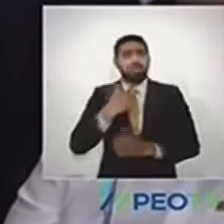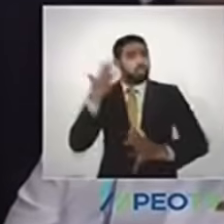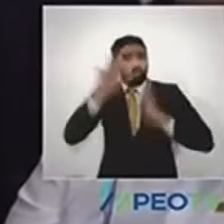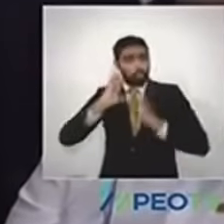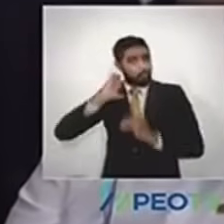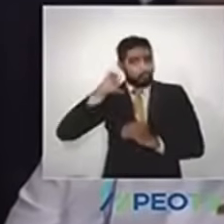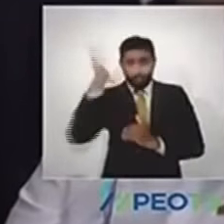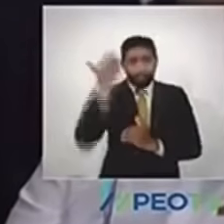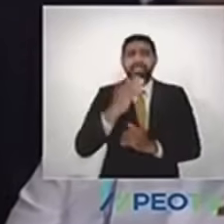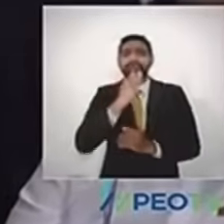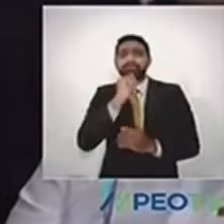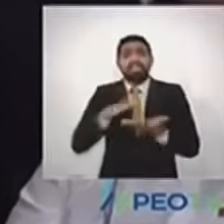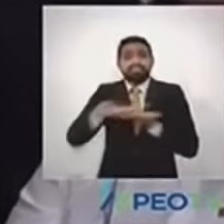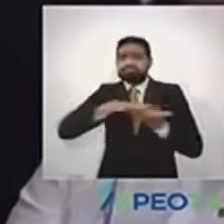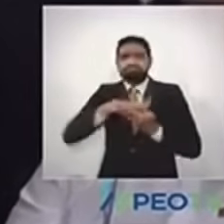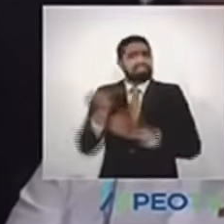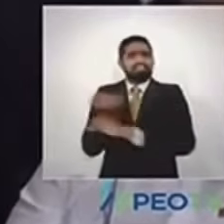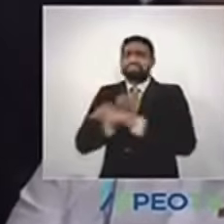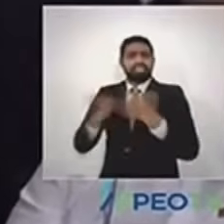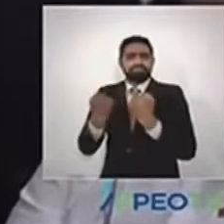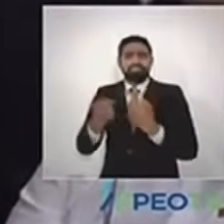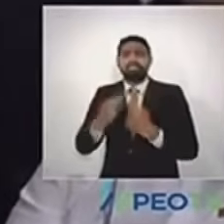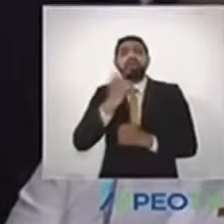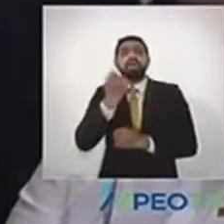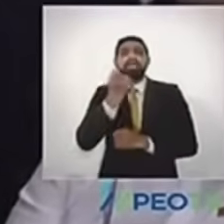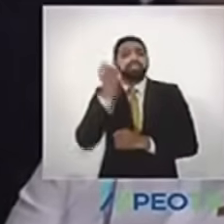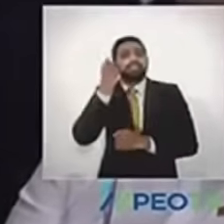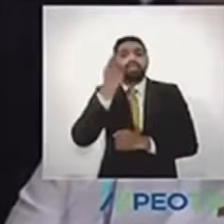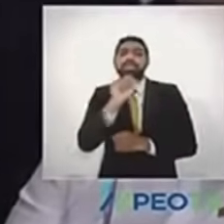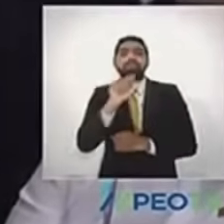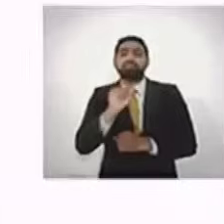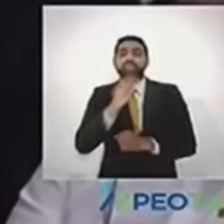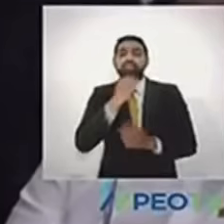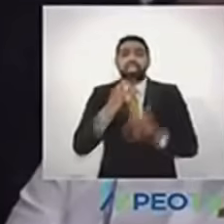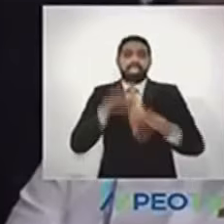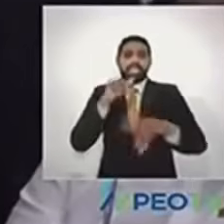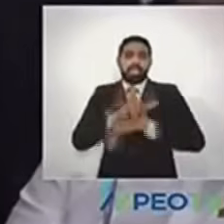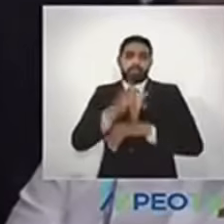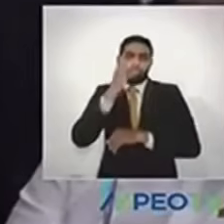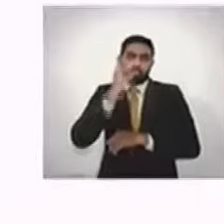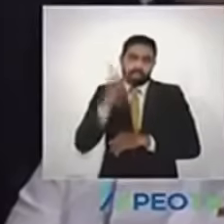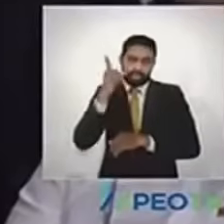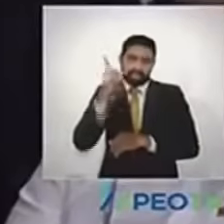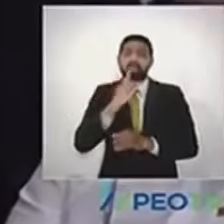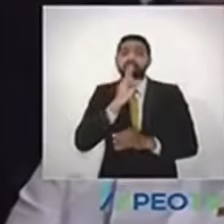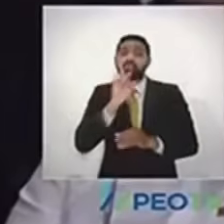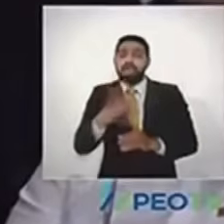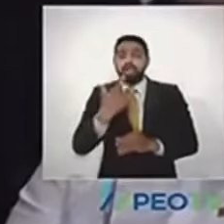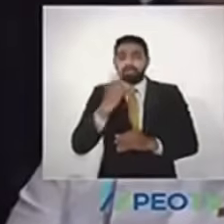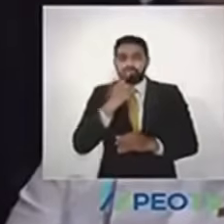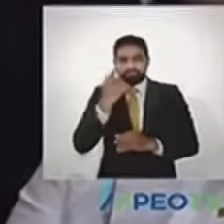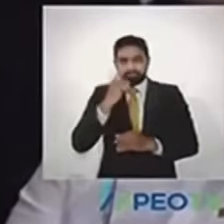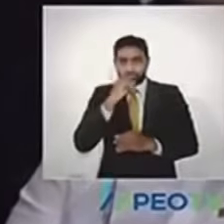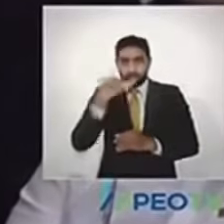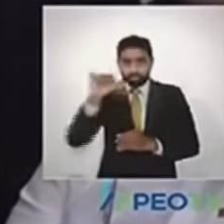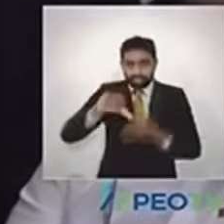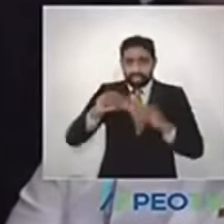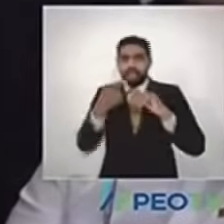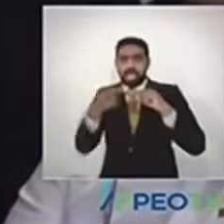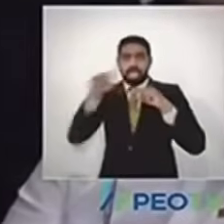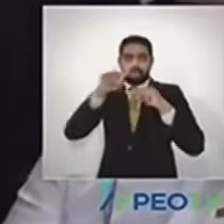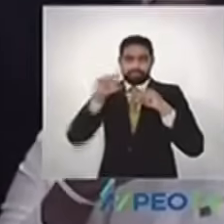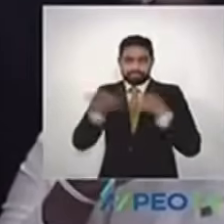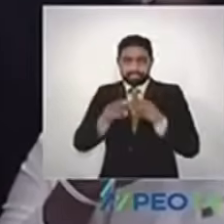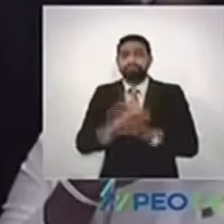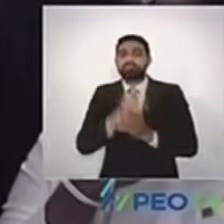They produce Jet A1. That is the refined product above kerosene oil. The oil used in jets is Jet A1, and it has